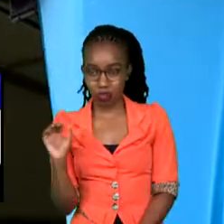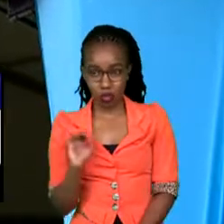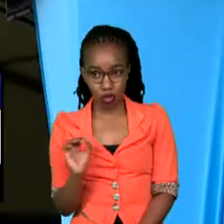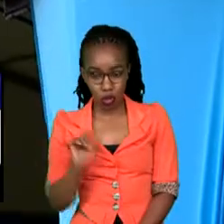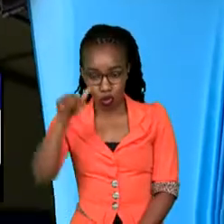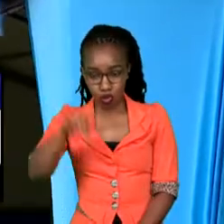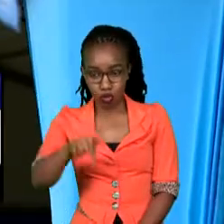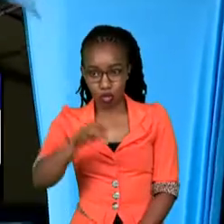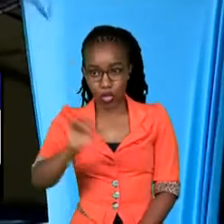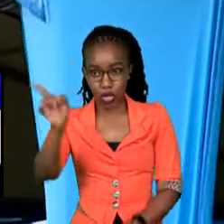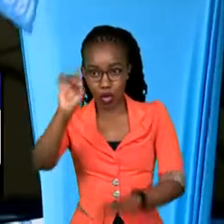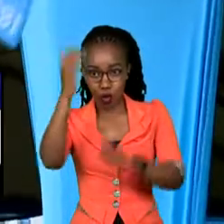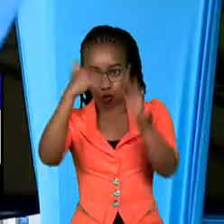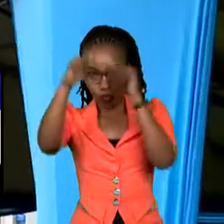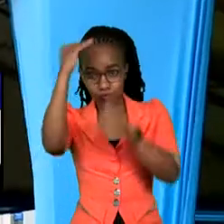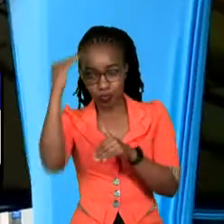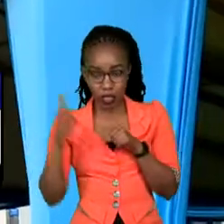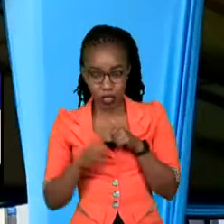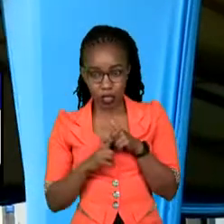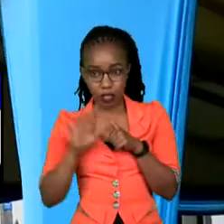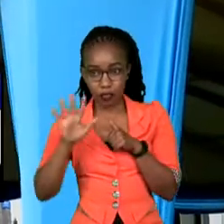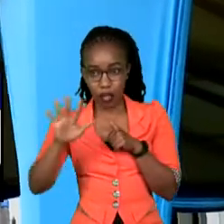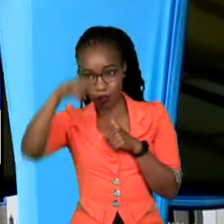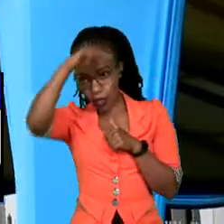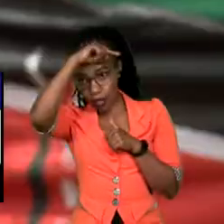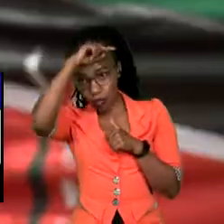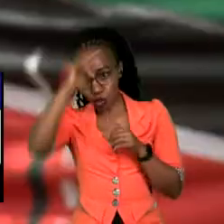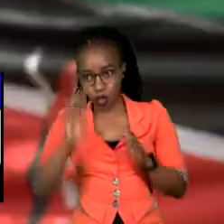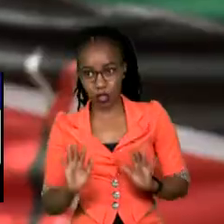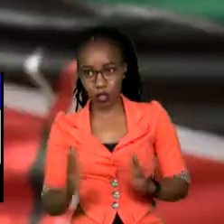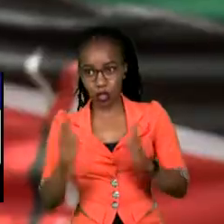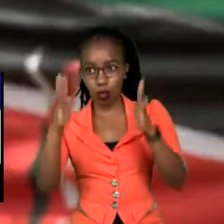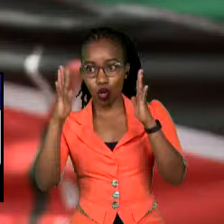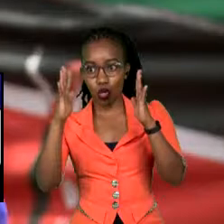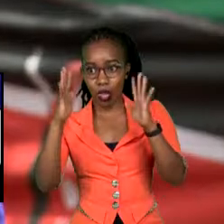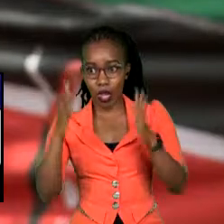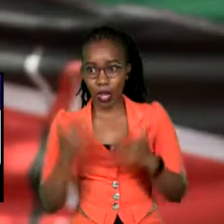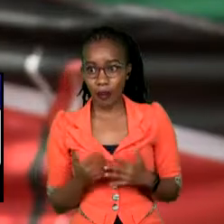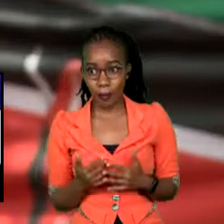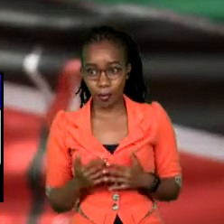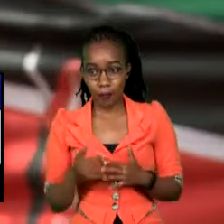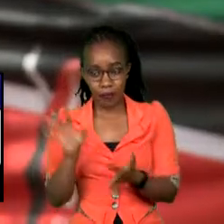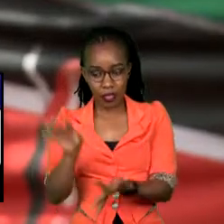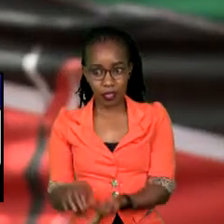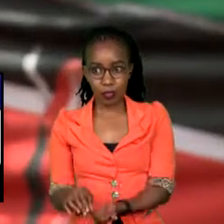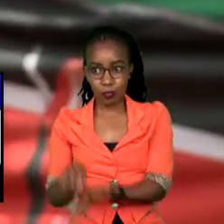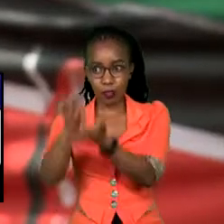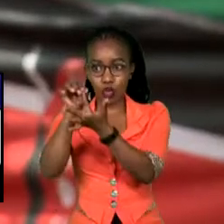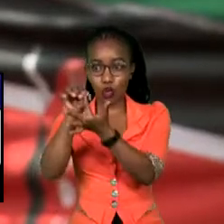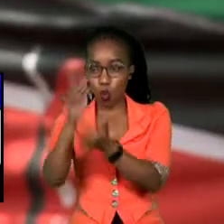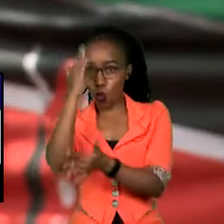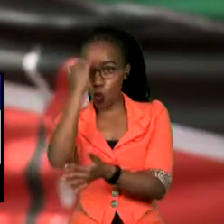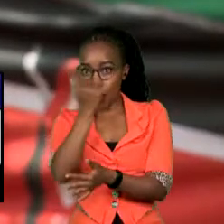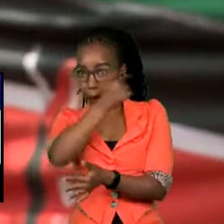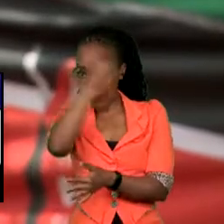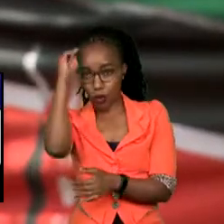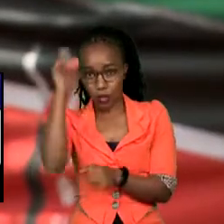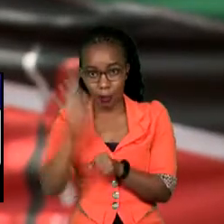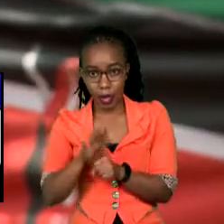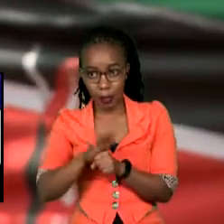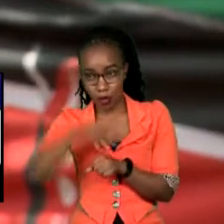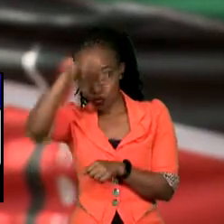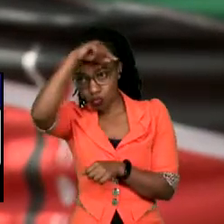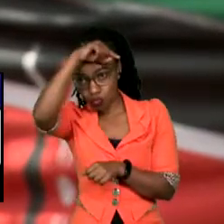of Nairobi has marked its 65th graduation ceremony, a ceremony that has been unique in its own way since most of the